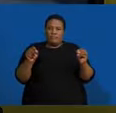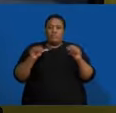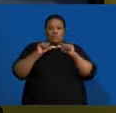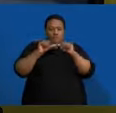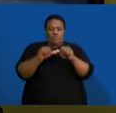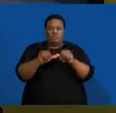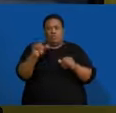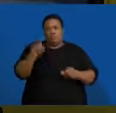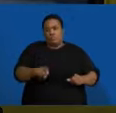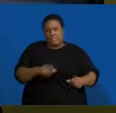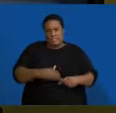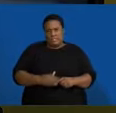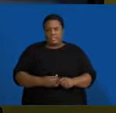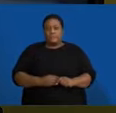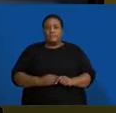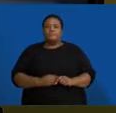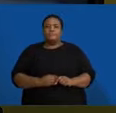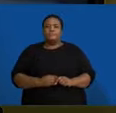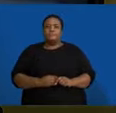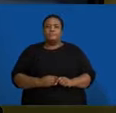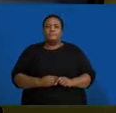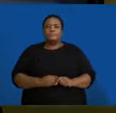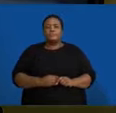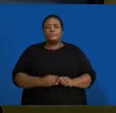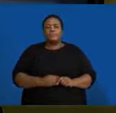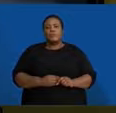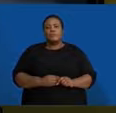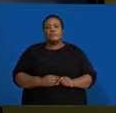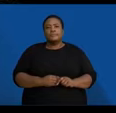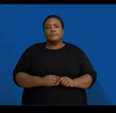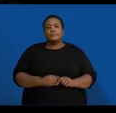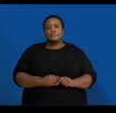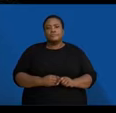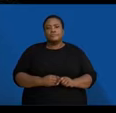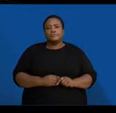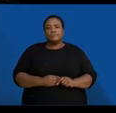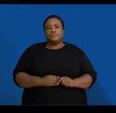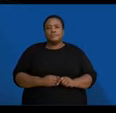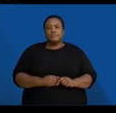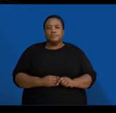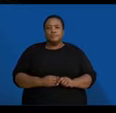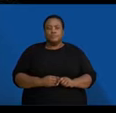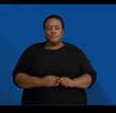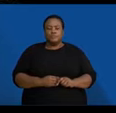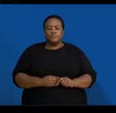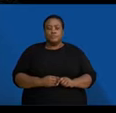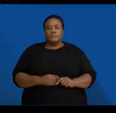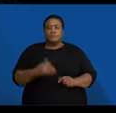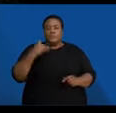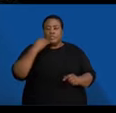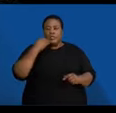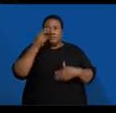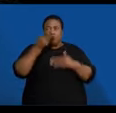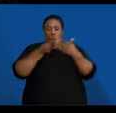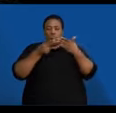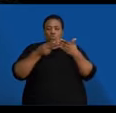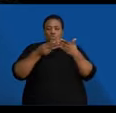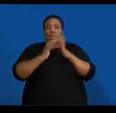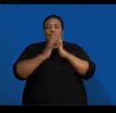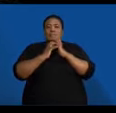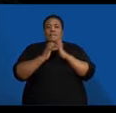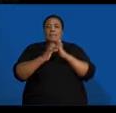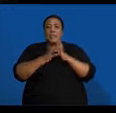that's what you need to please also be making sure that you understand. So if I was to draw an example of this, it